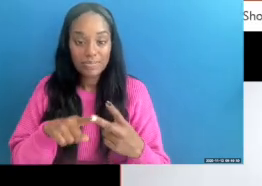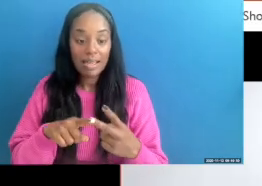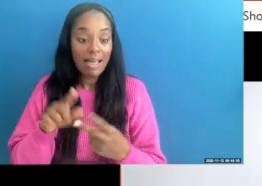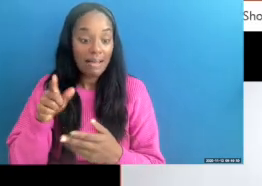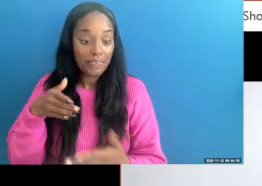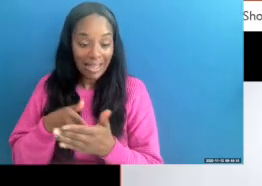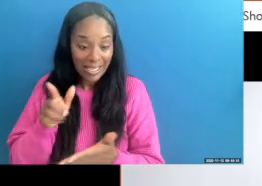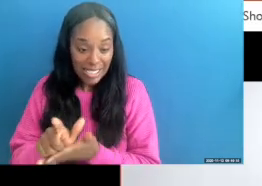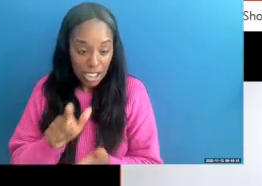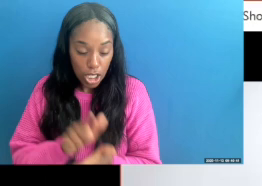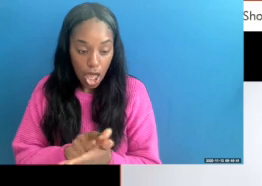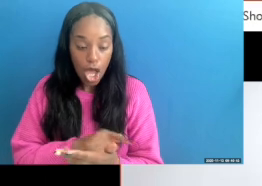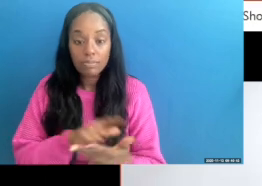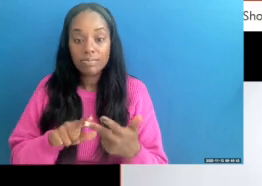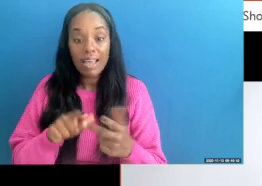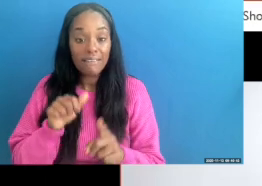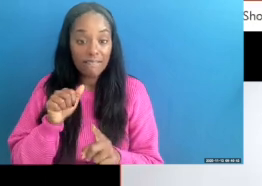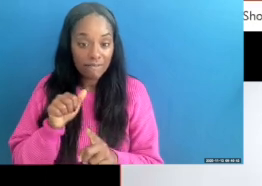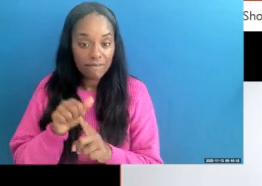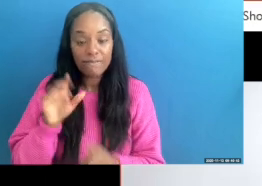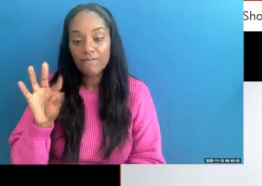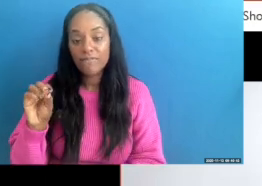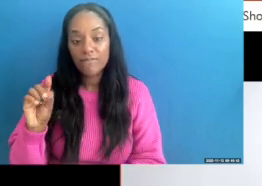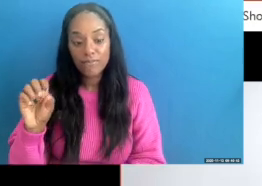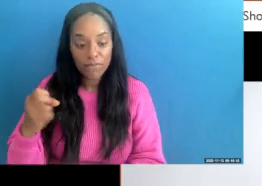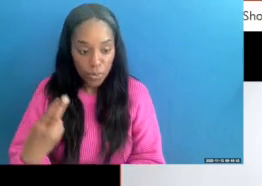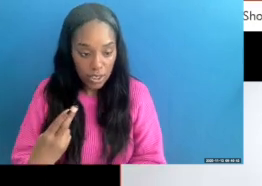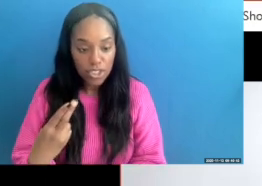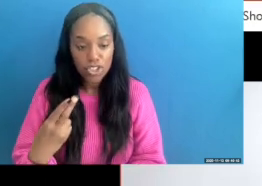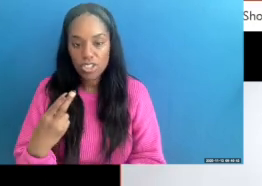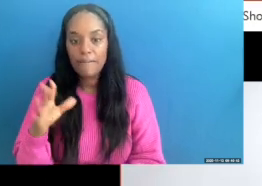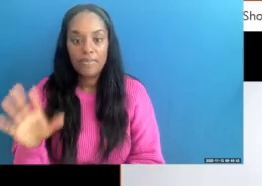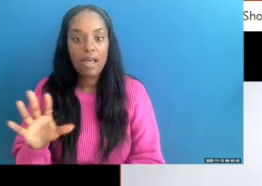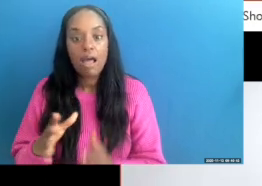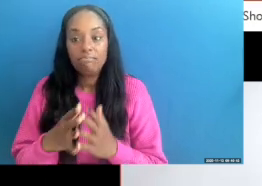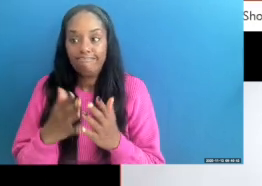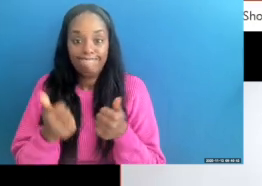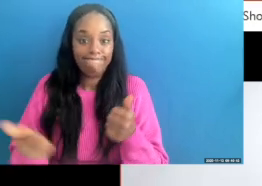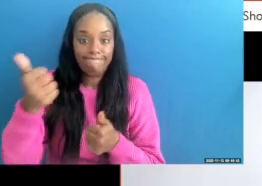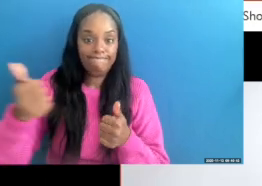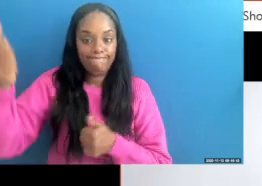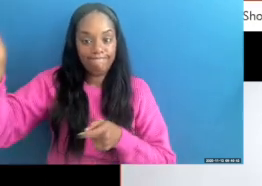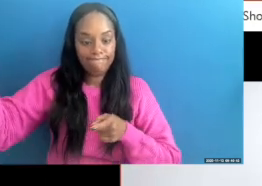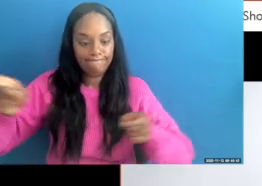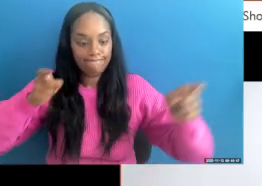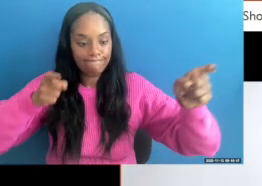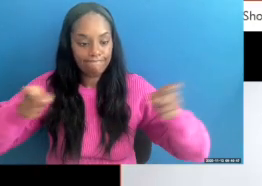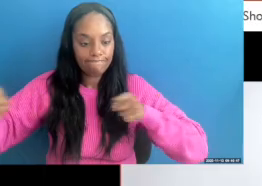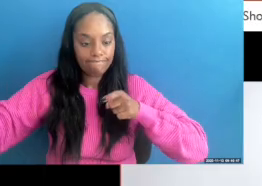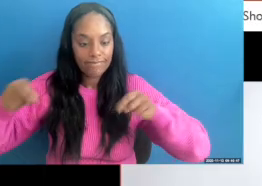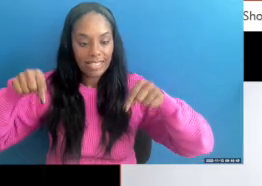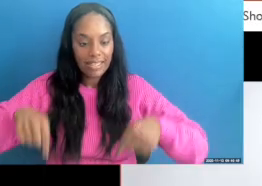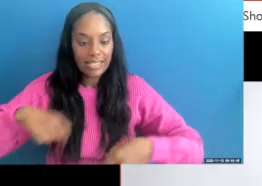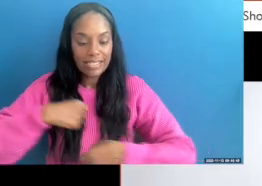actions that the state of California has made and others that we chose to withdraw from EPA, and this is creating a ginormous